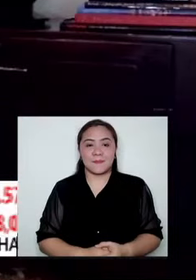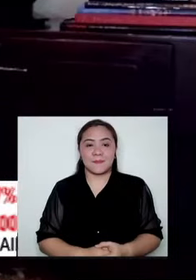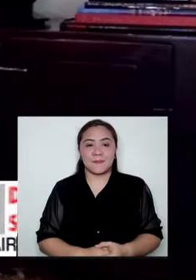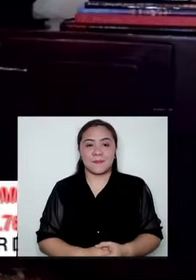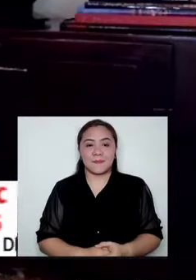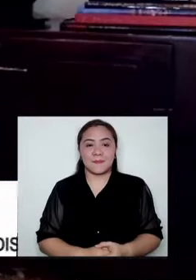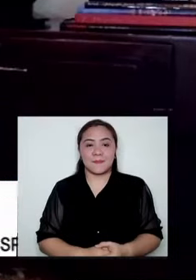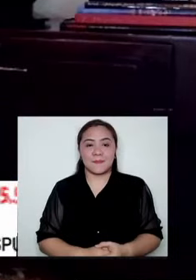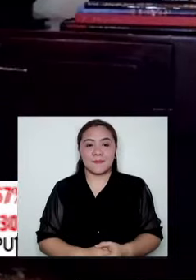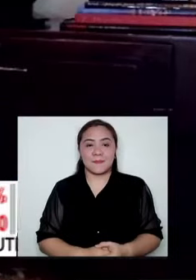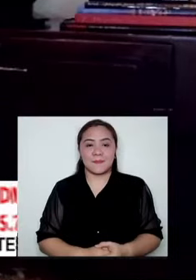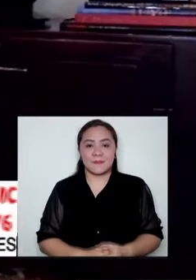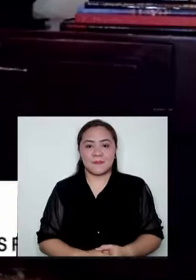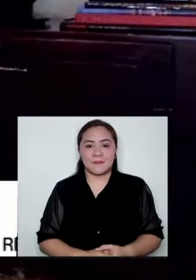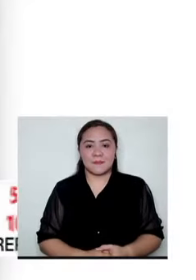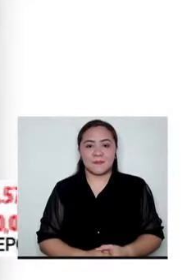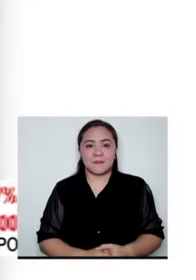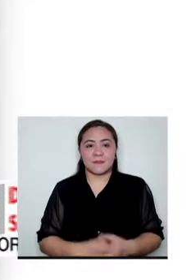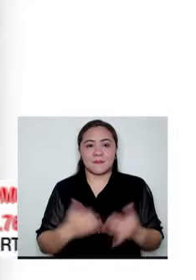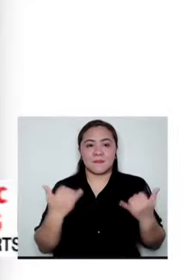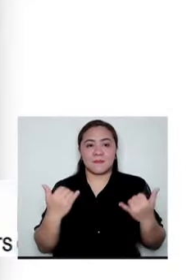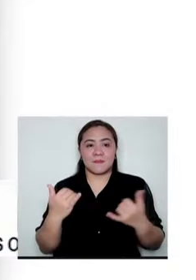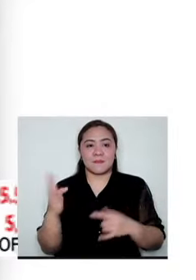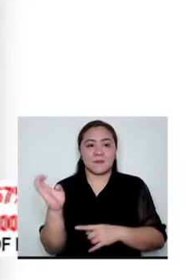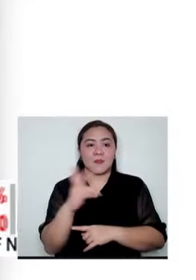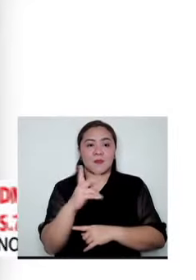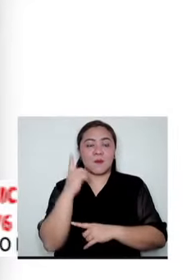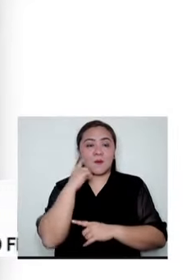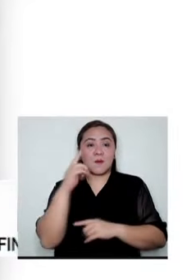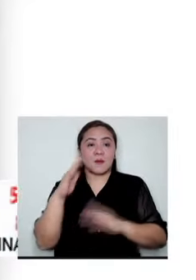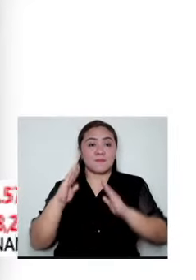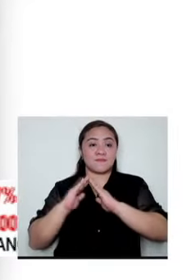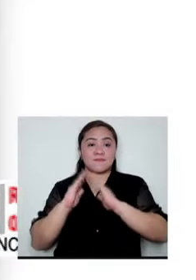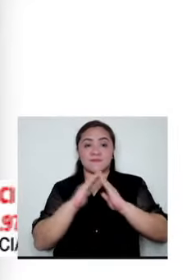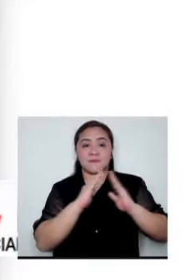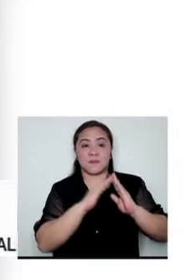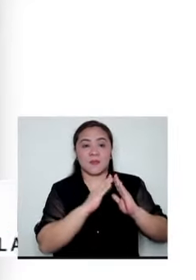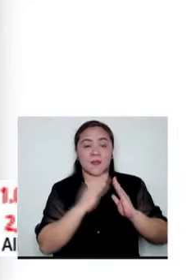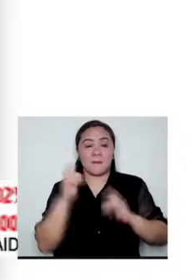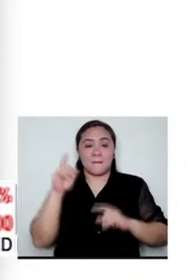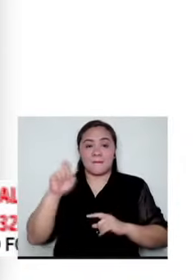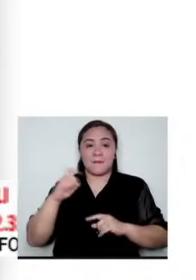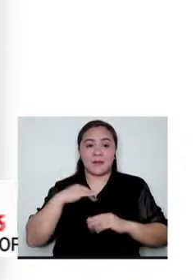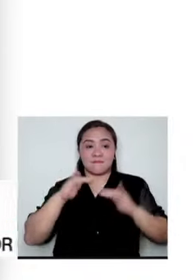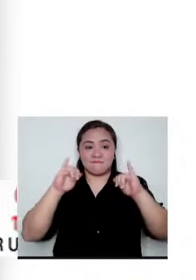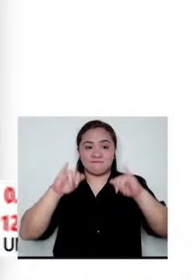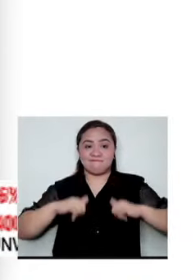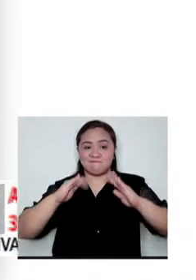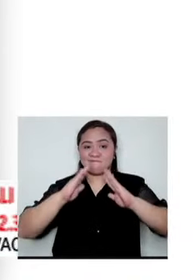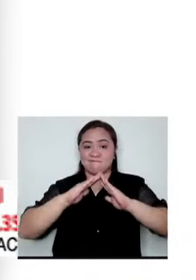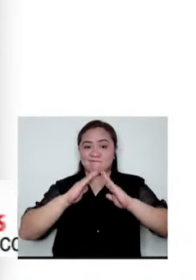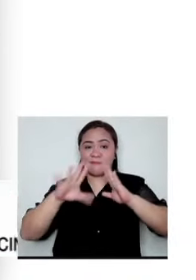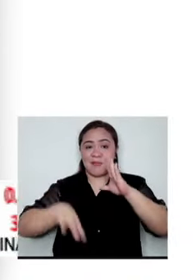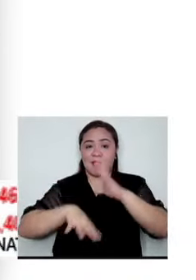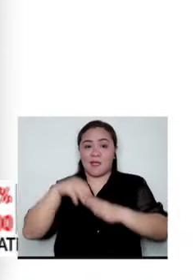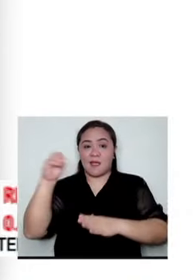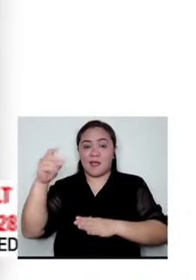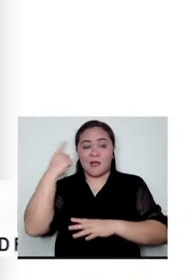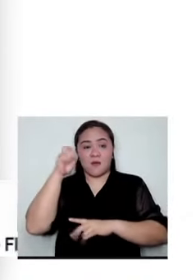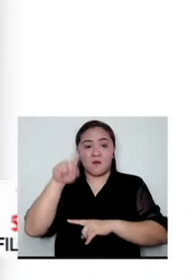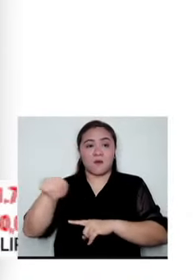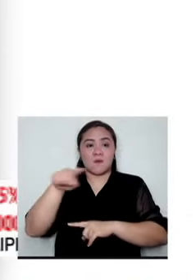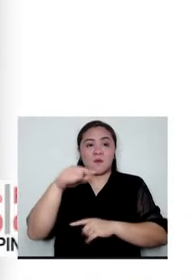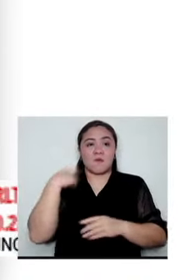from ABS-CBNNews.com. First off, residents would or should stay home. They can only go out for work or do